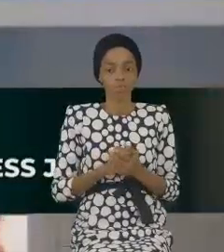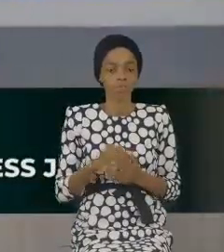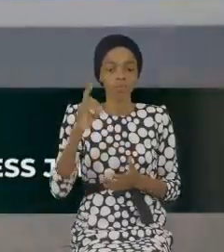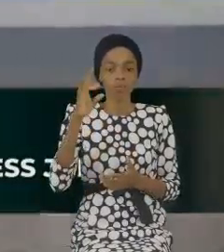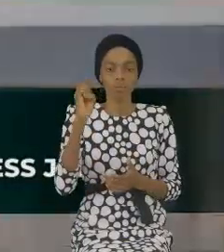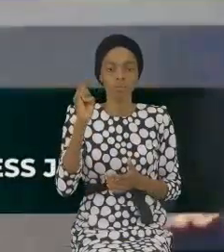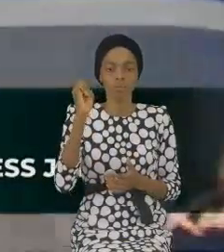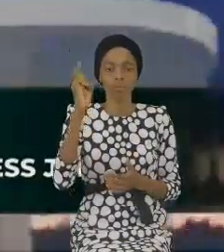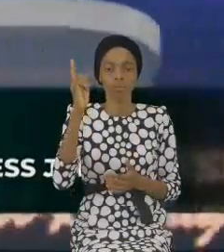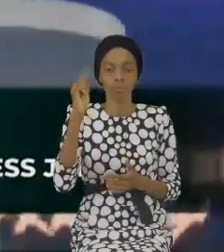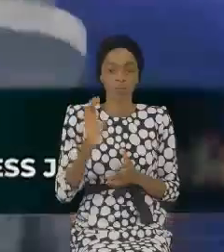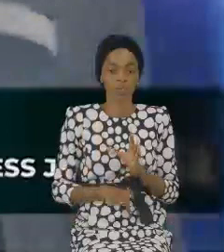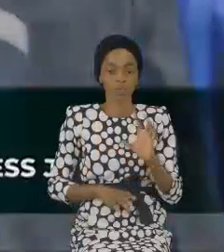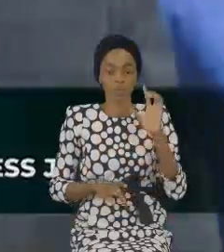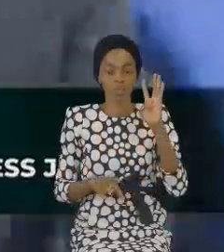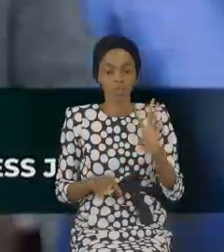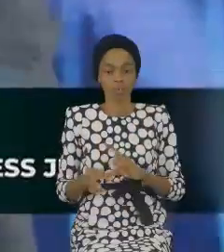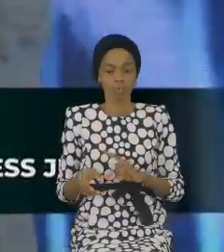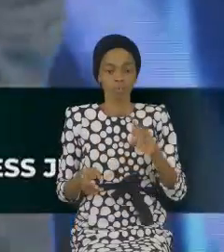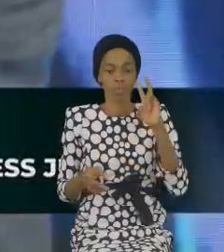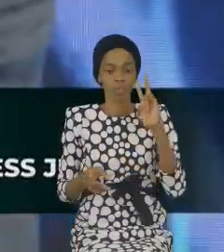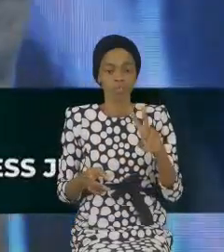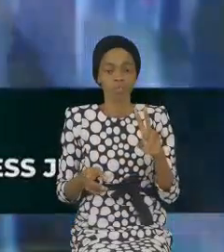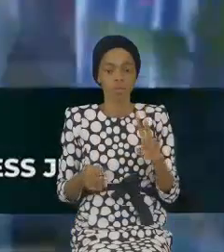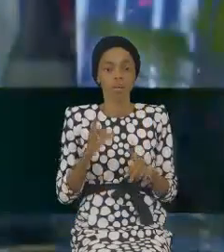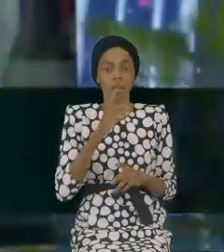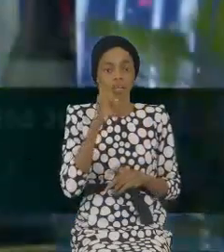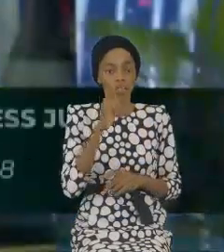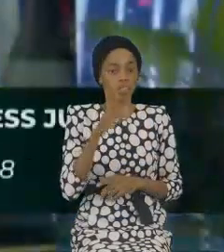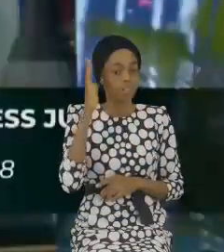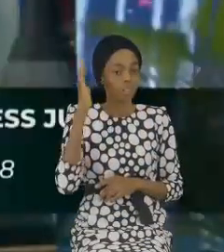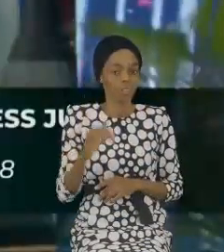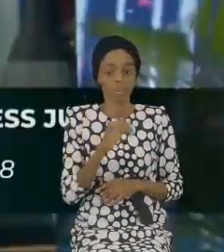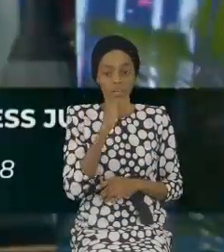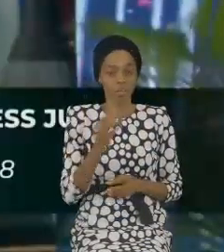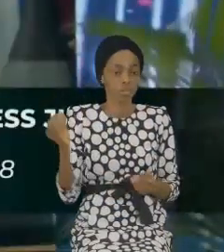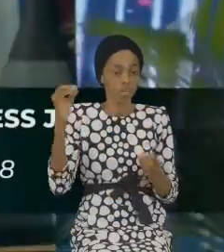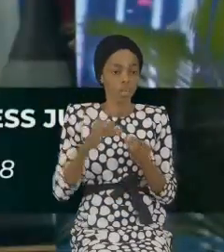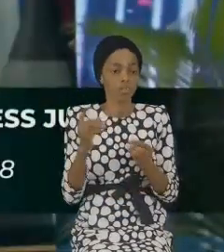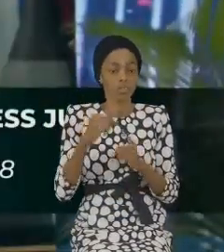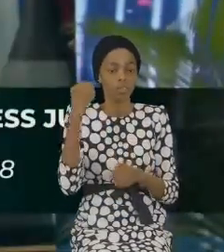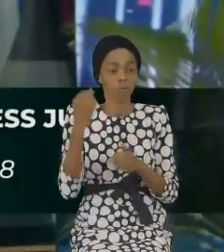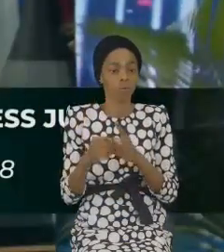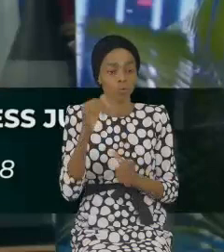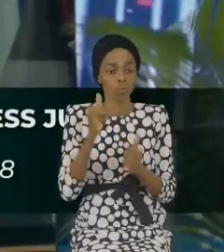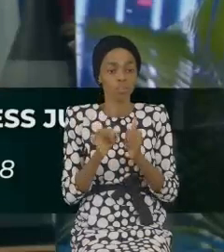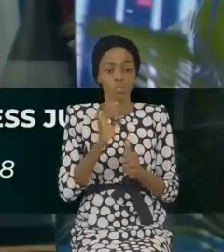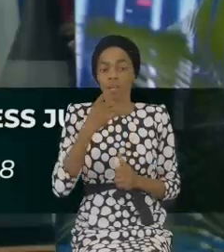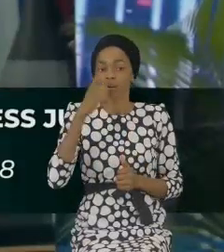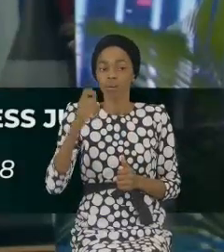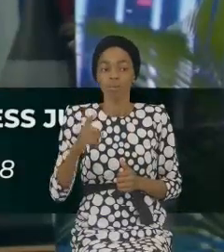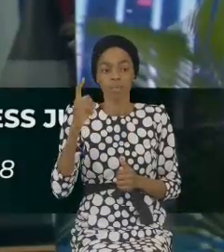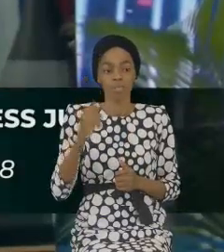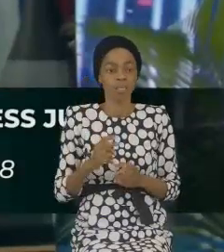4, reading from verse 2, it says, "Ye shall not add unto the word which I command you,